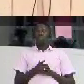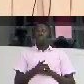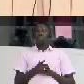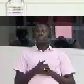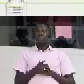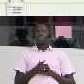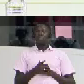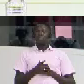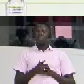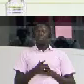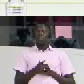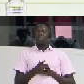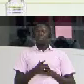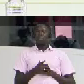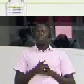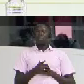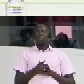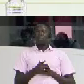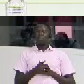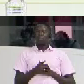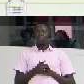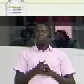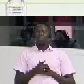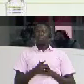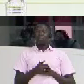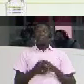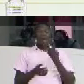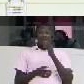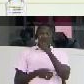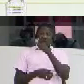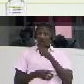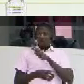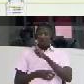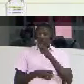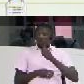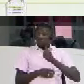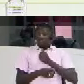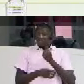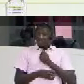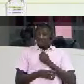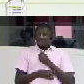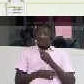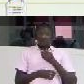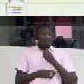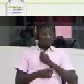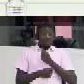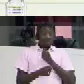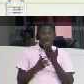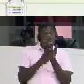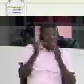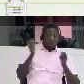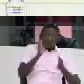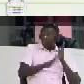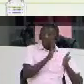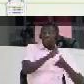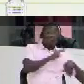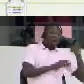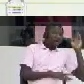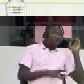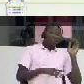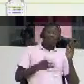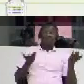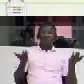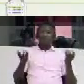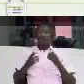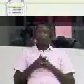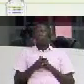ñeme ragaloo da nga topp building bi wàcca. If you are not very strong in heart, you'll be scared and you probably will jump out of the